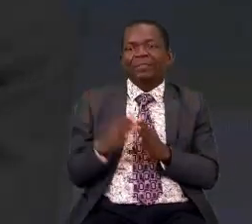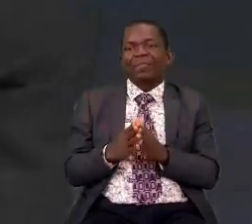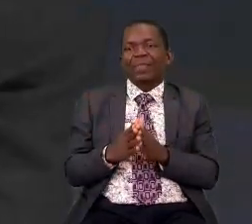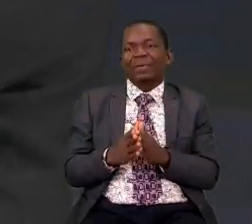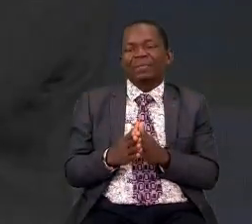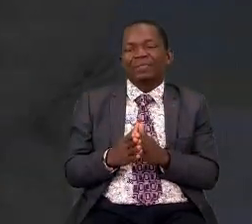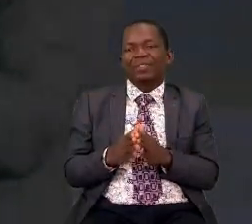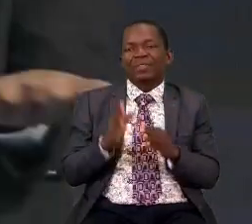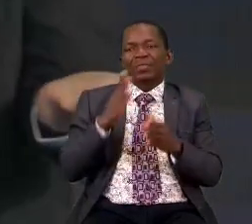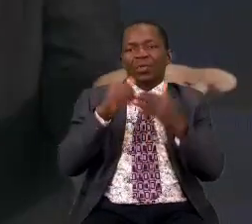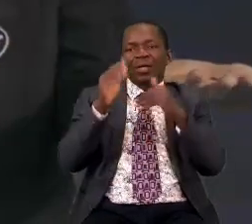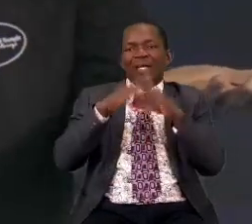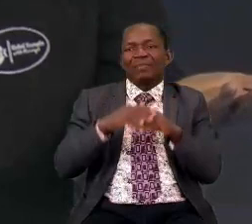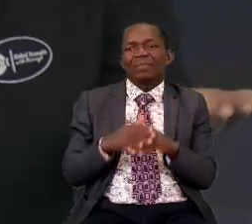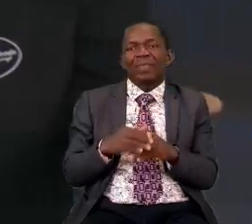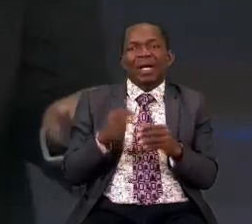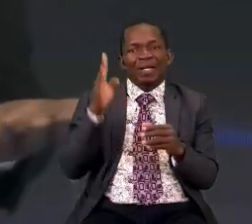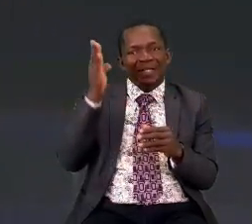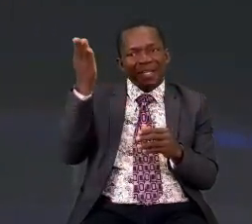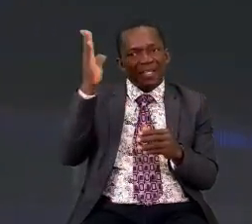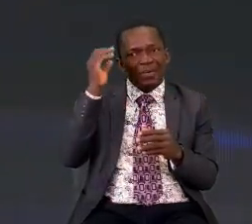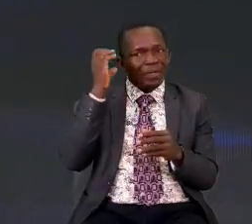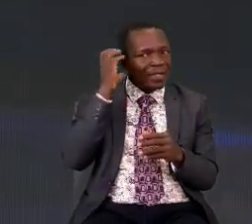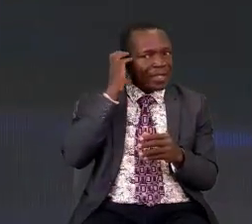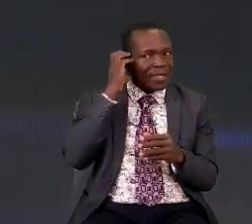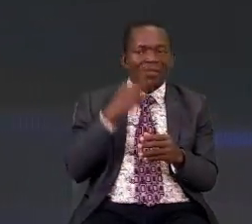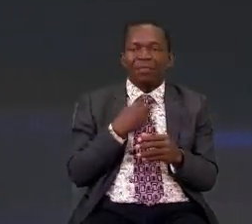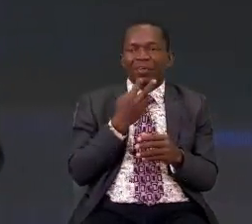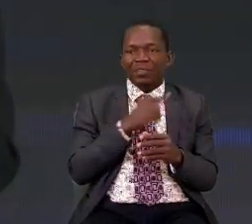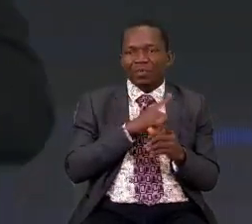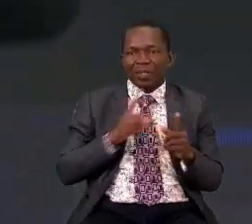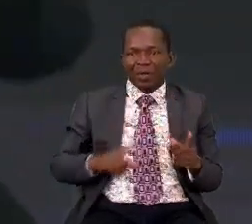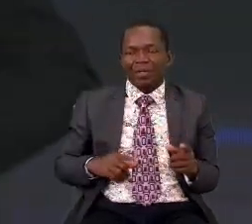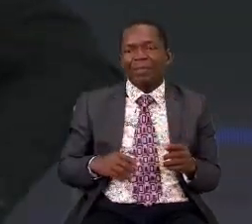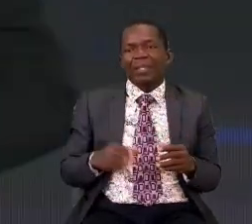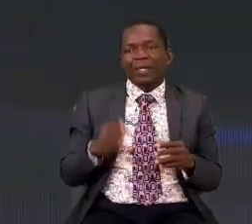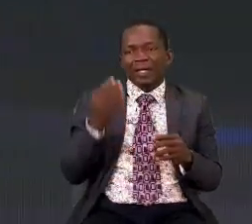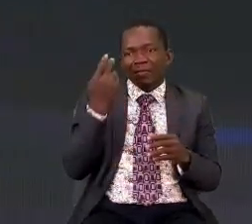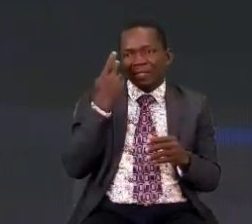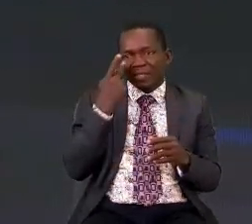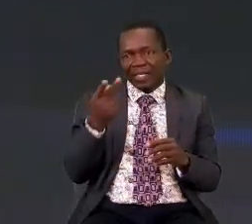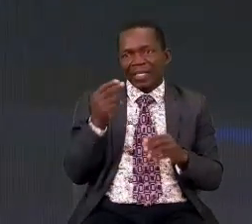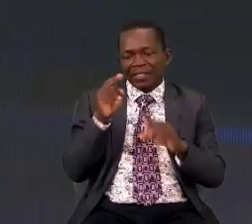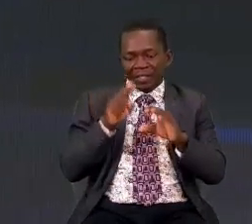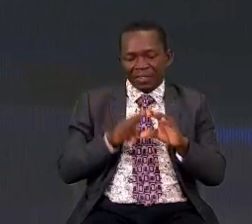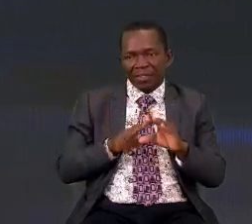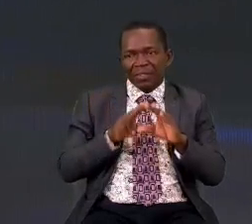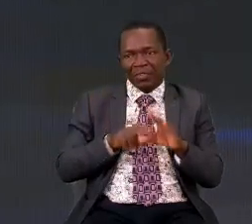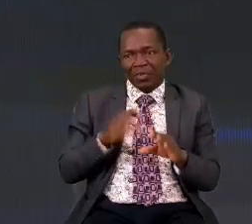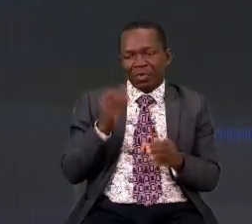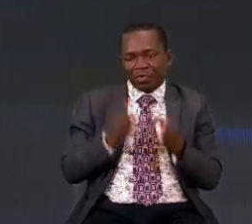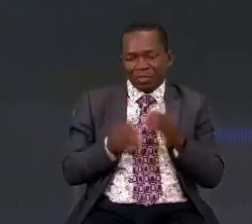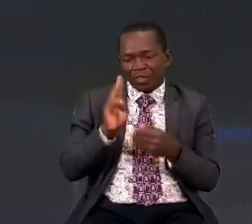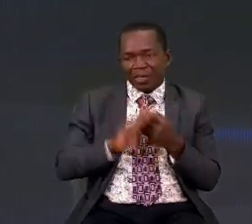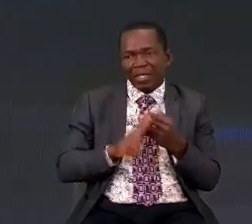judgment he can see the throne it's been hearing of the Angels my angel will go with you and you up there now you could see